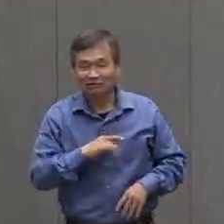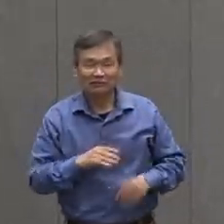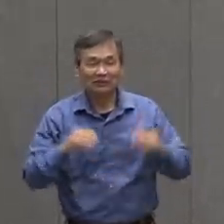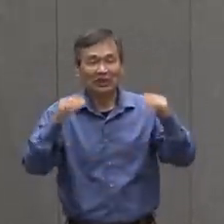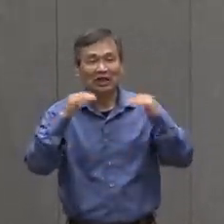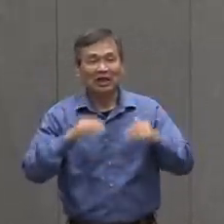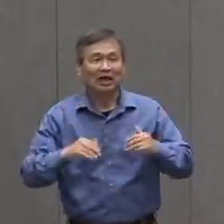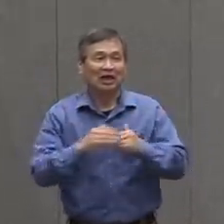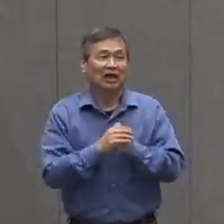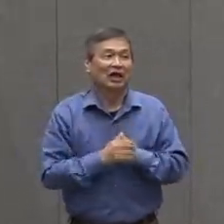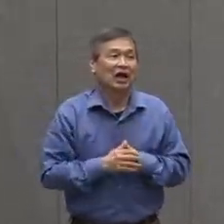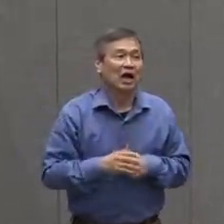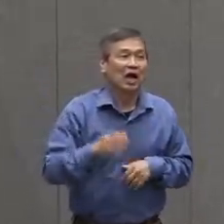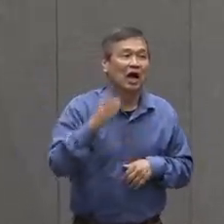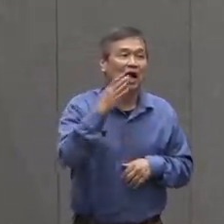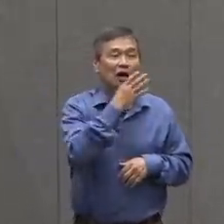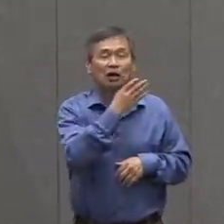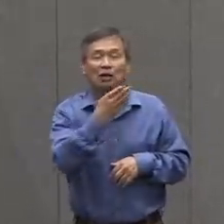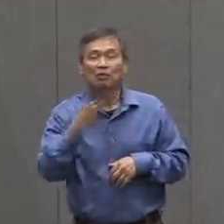a blue-footed